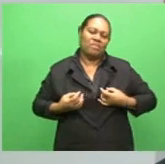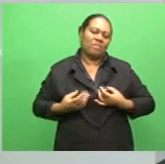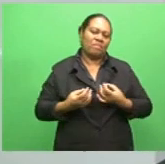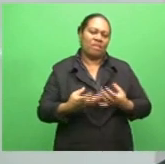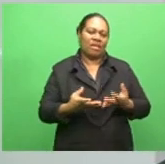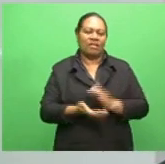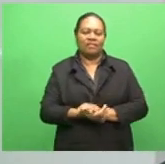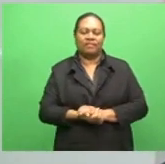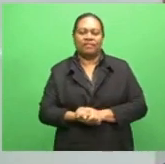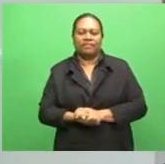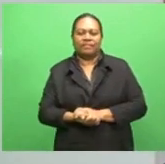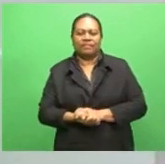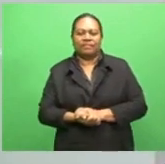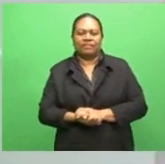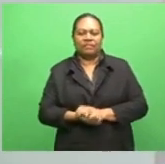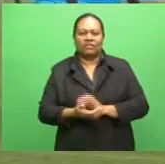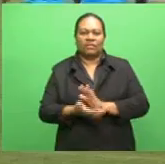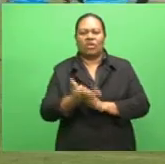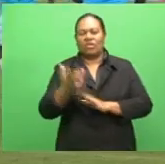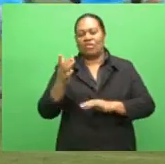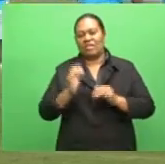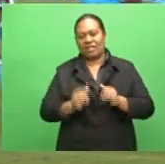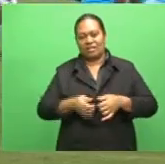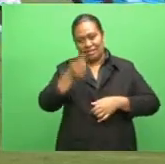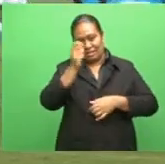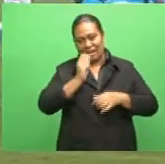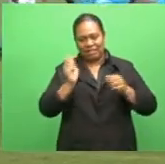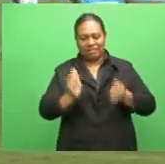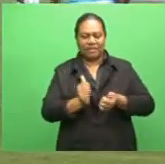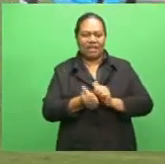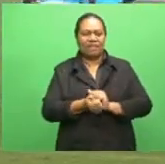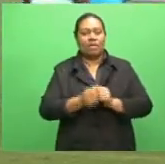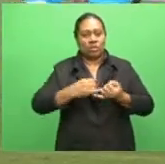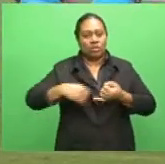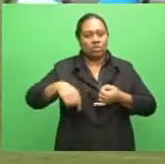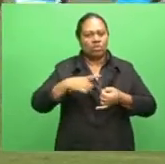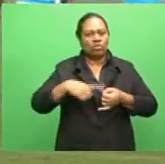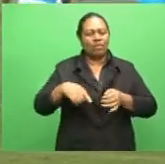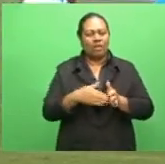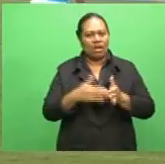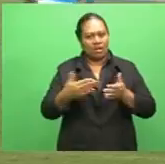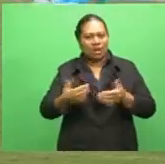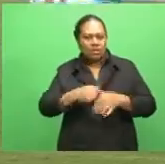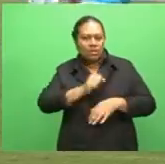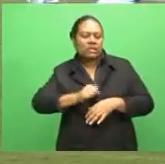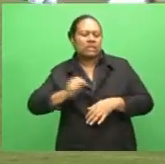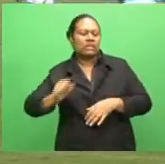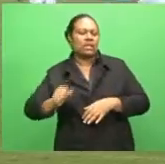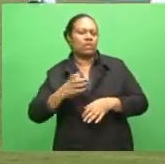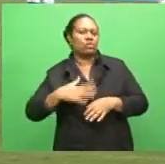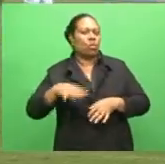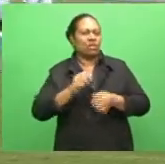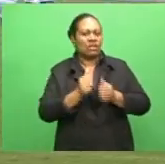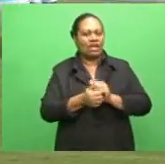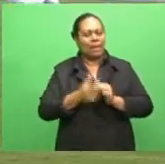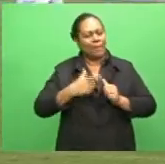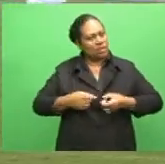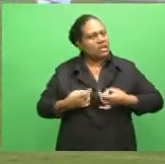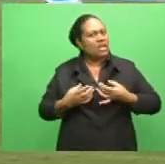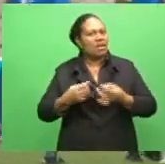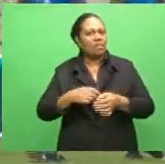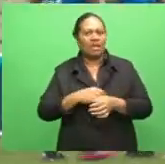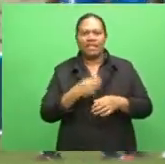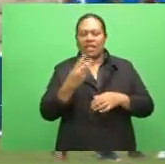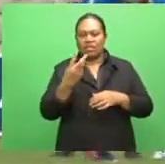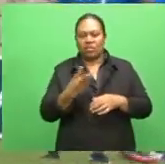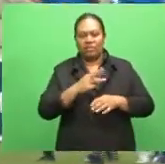for their Escort City Club game. Meanwhile, Suva players will not be taking any game for granted as they prepare for round 3 of